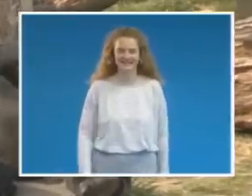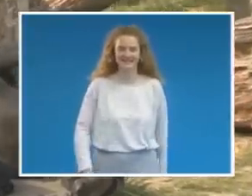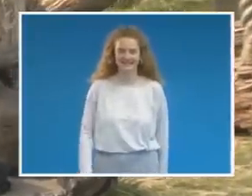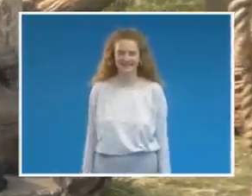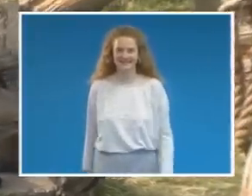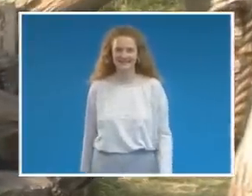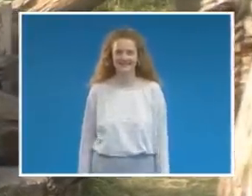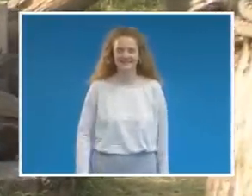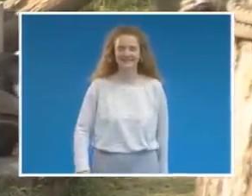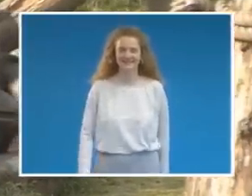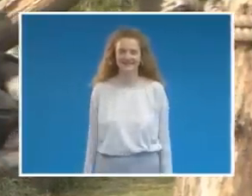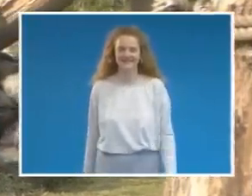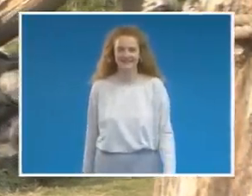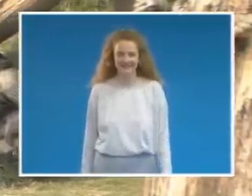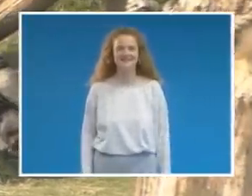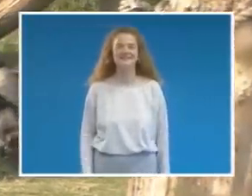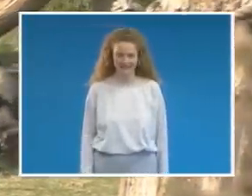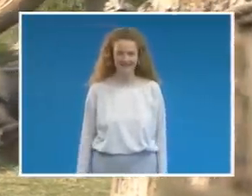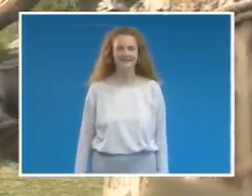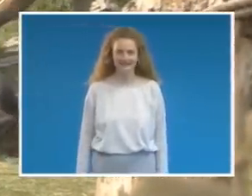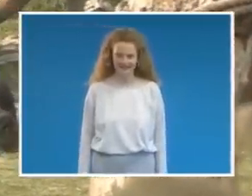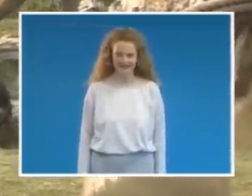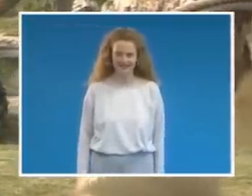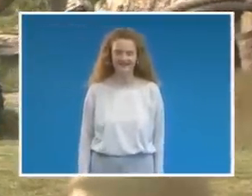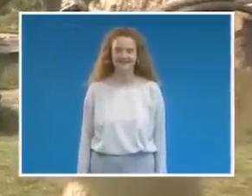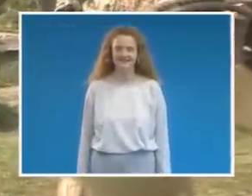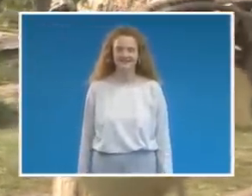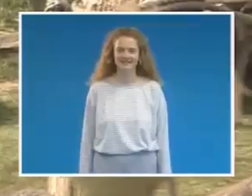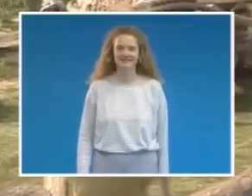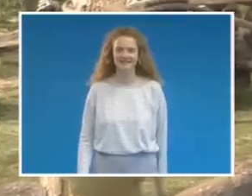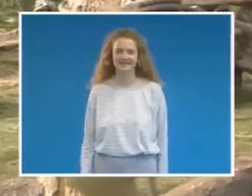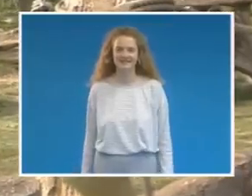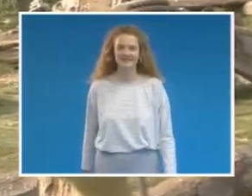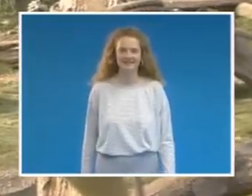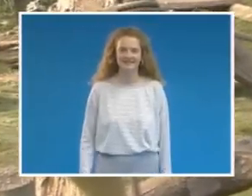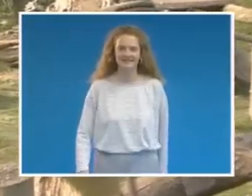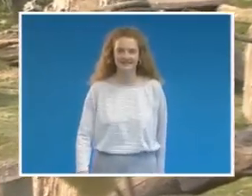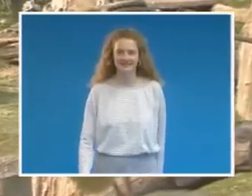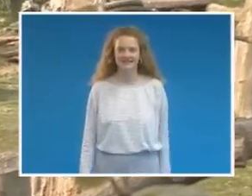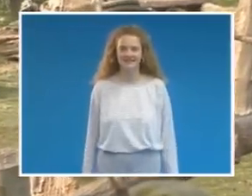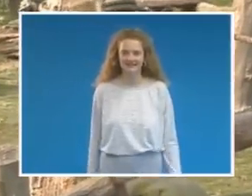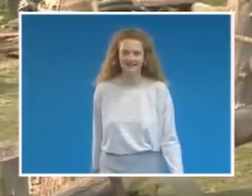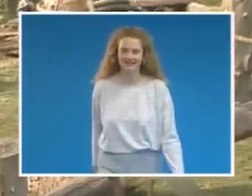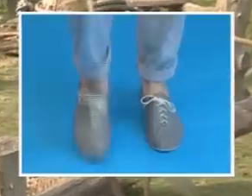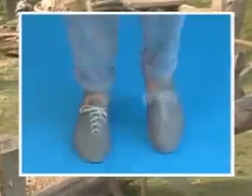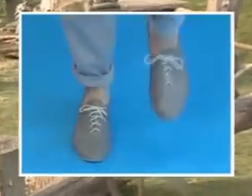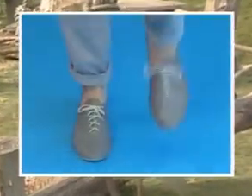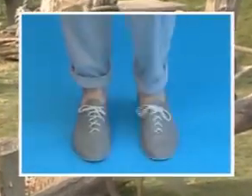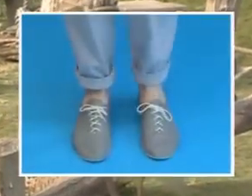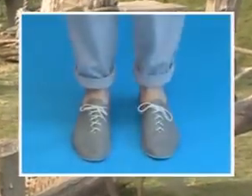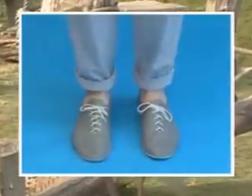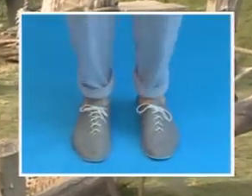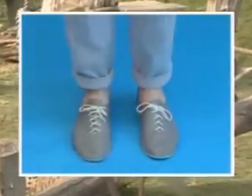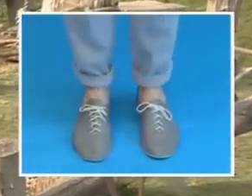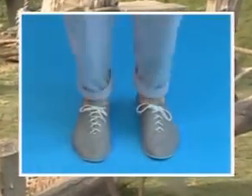If you're happy and you know it, nod your head. If you're happy and you know it, stamp your